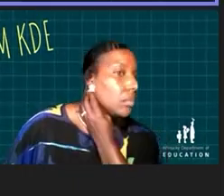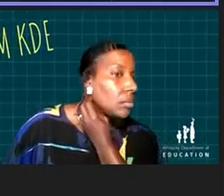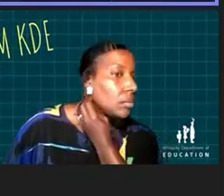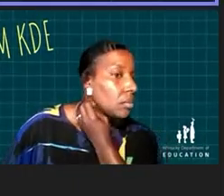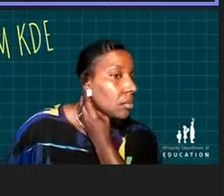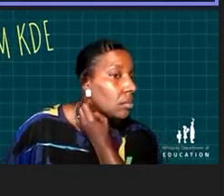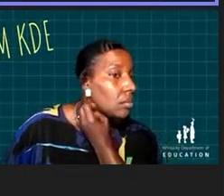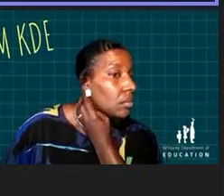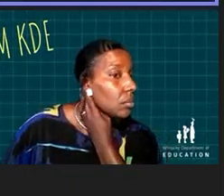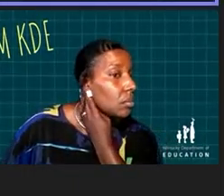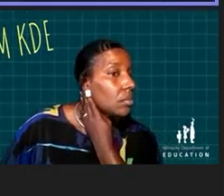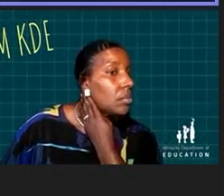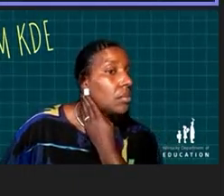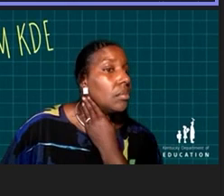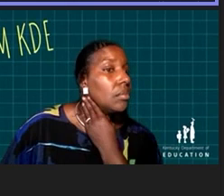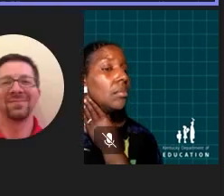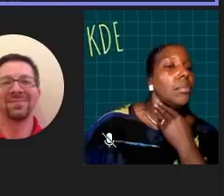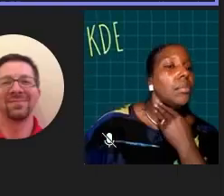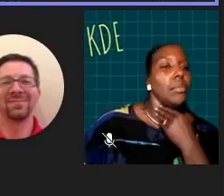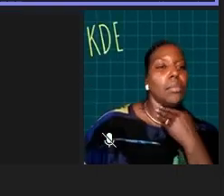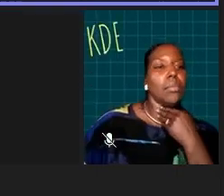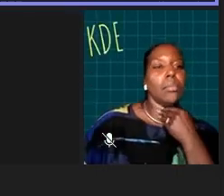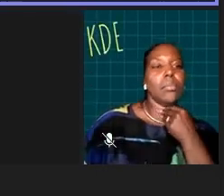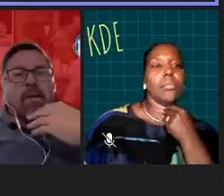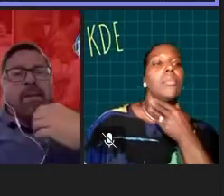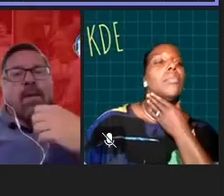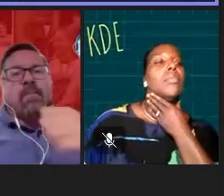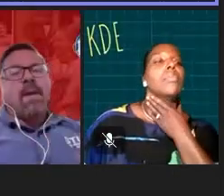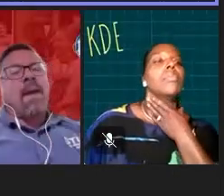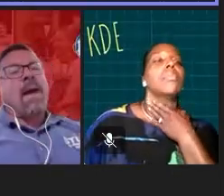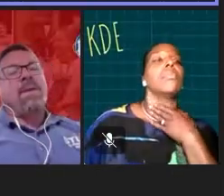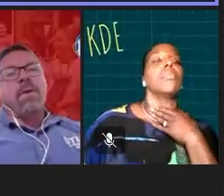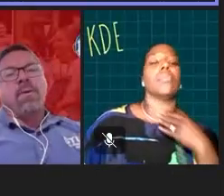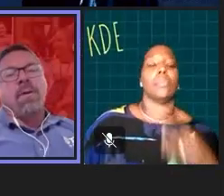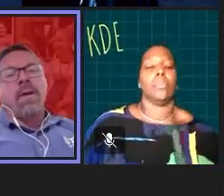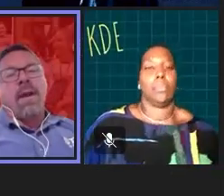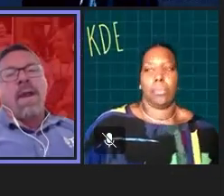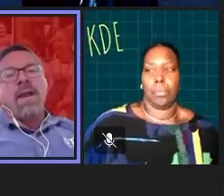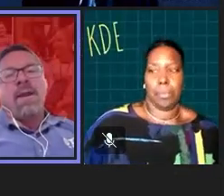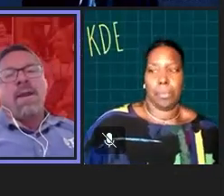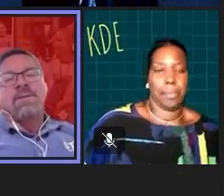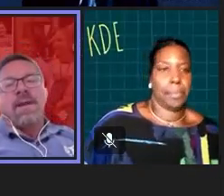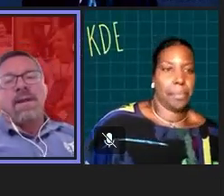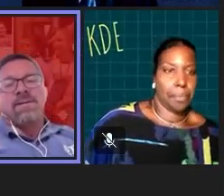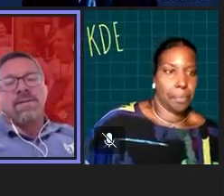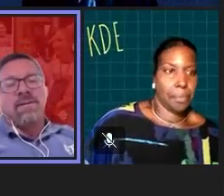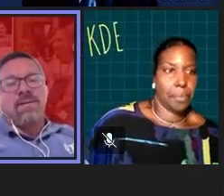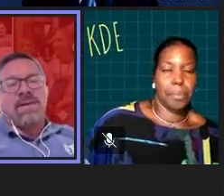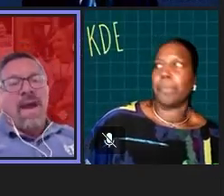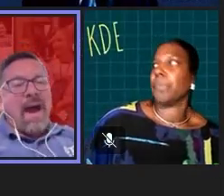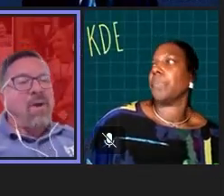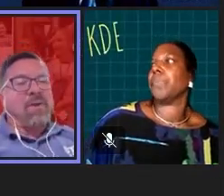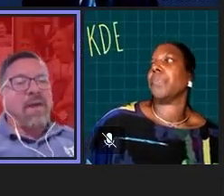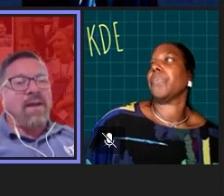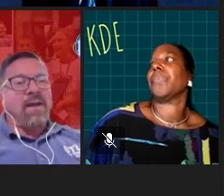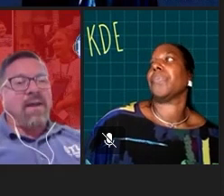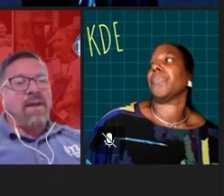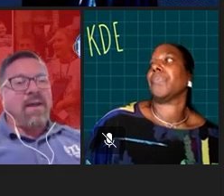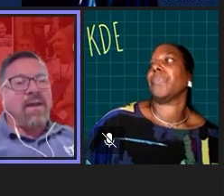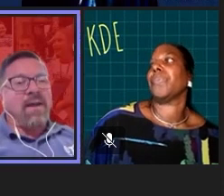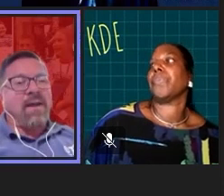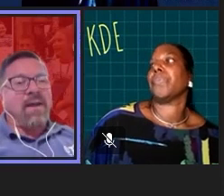Jody, you had a real world example that you wanted to bring up? Man, I do. And it is kind of